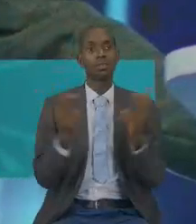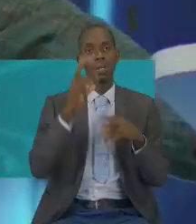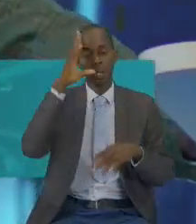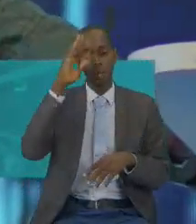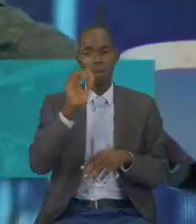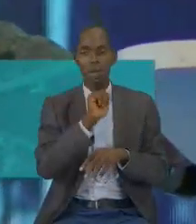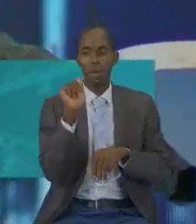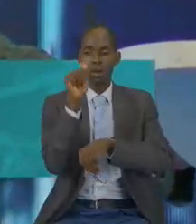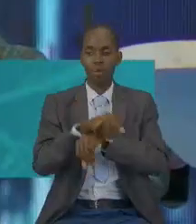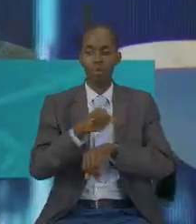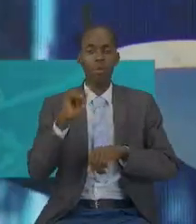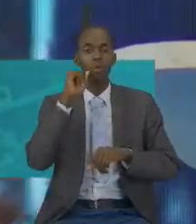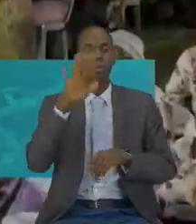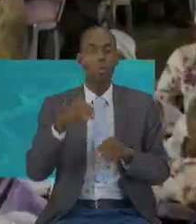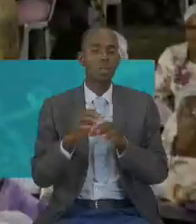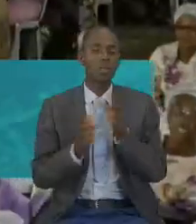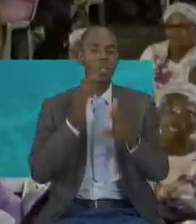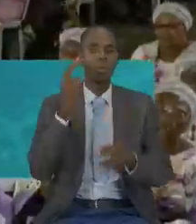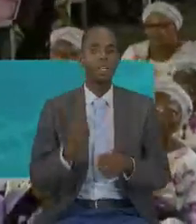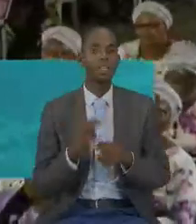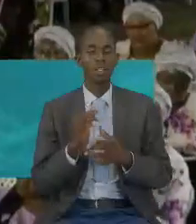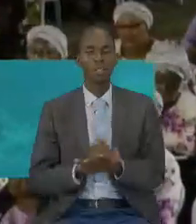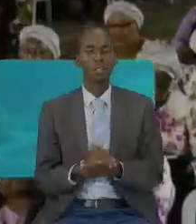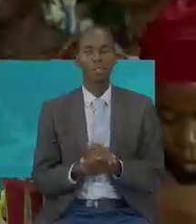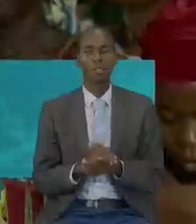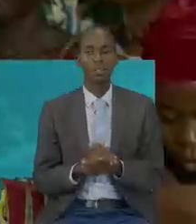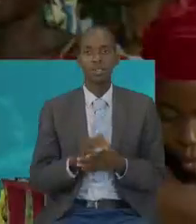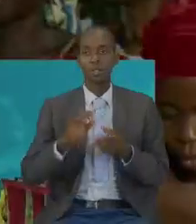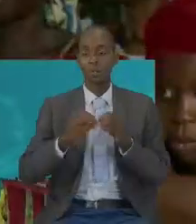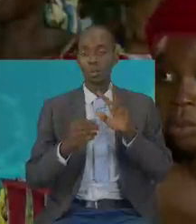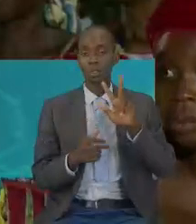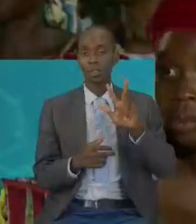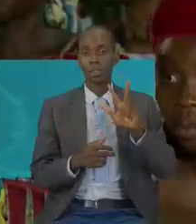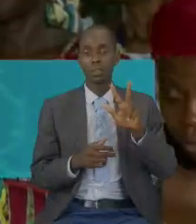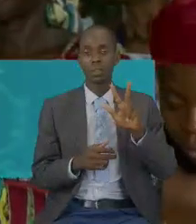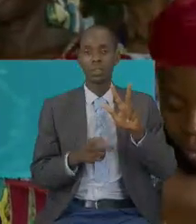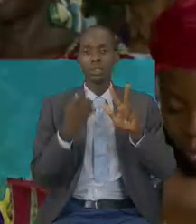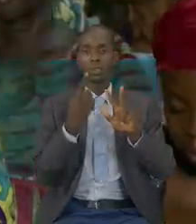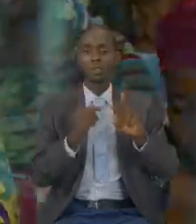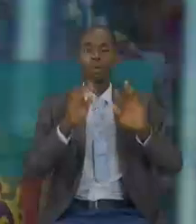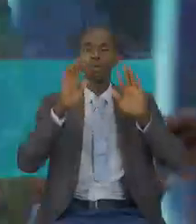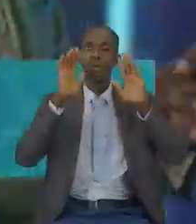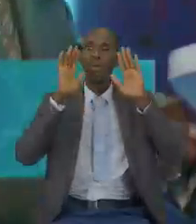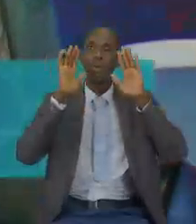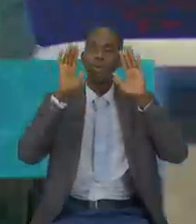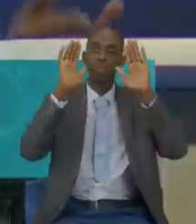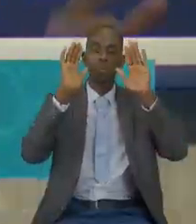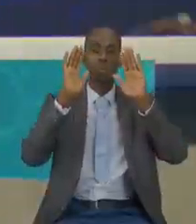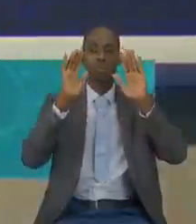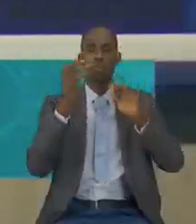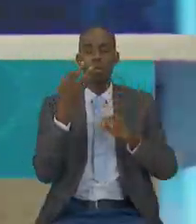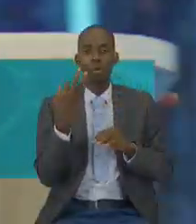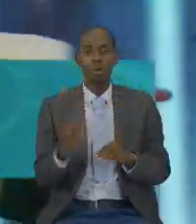conquering woman, in Jesus' name. Number three is the wonder of translation